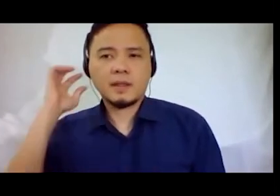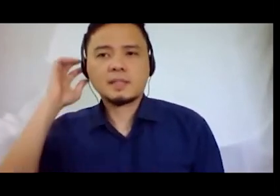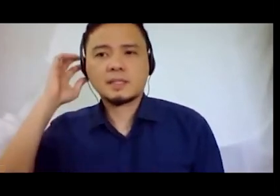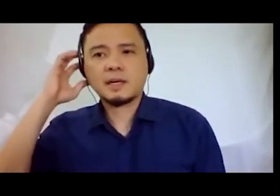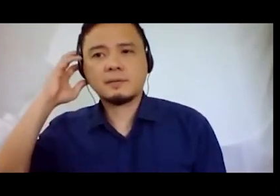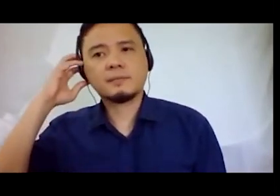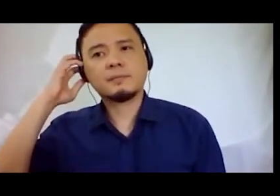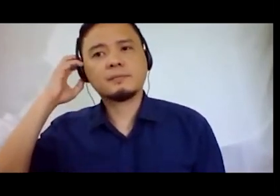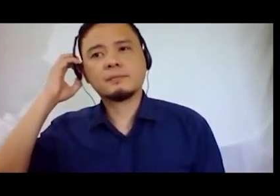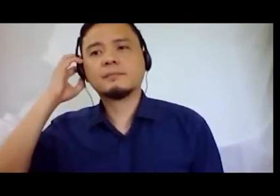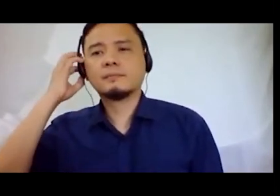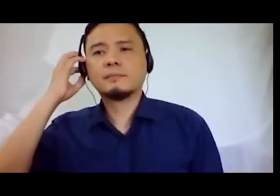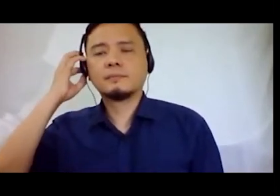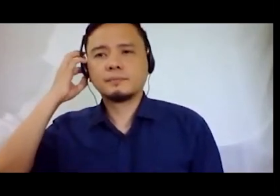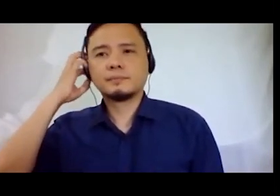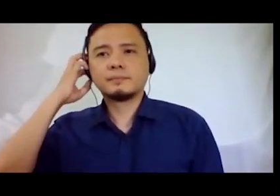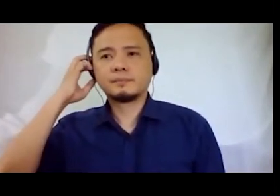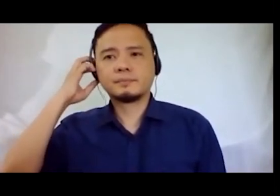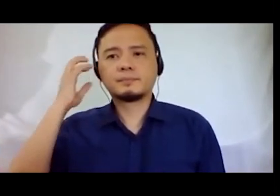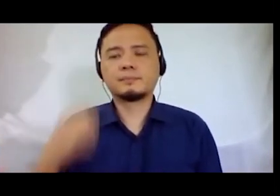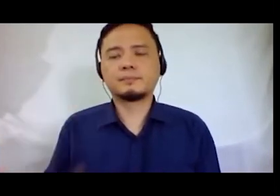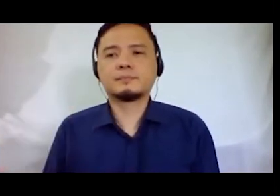Okay, that's clear. Okay.